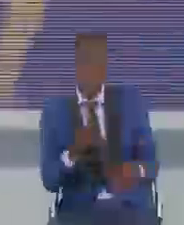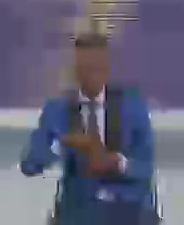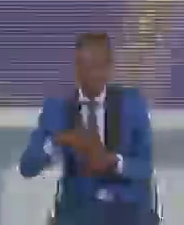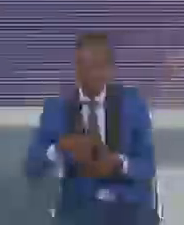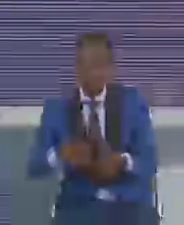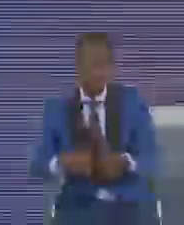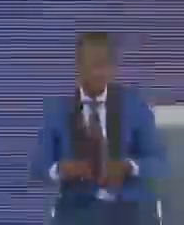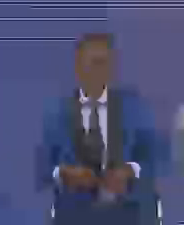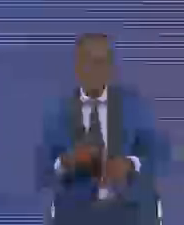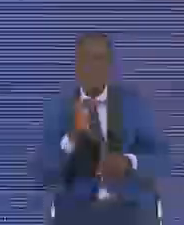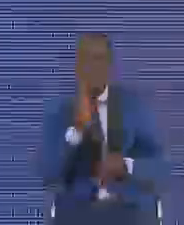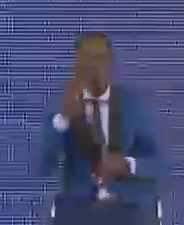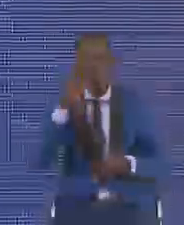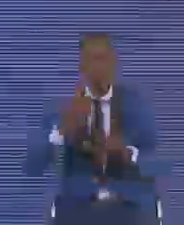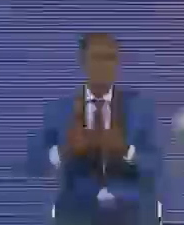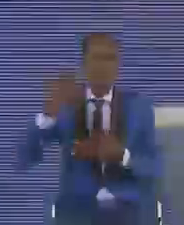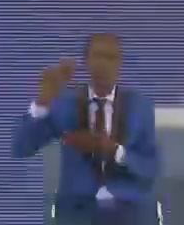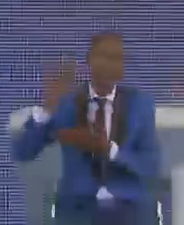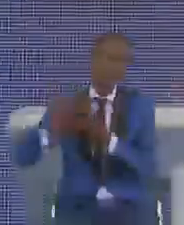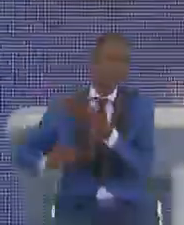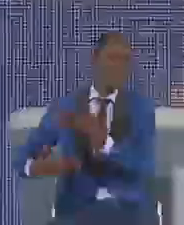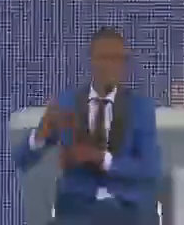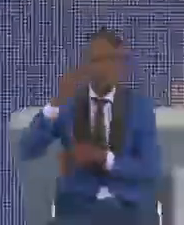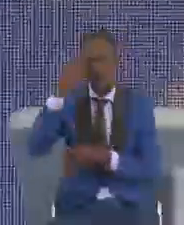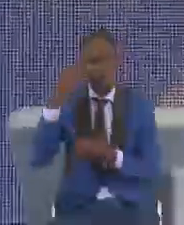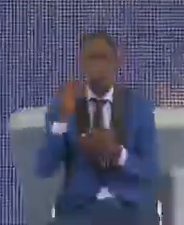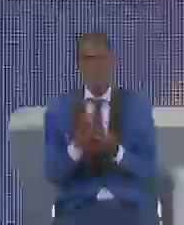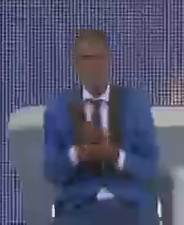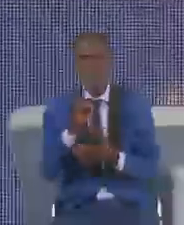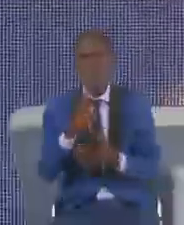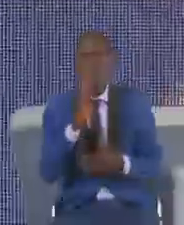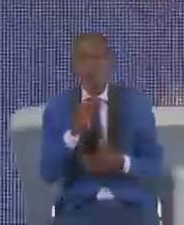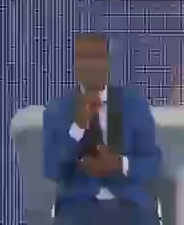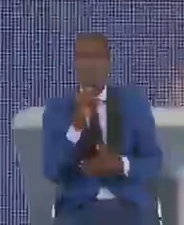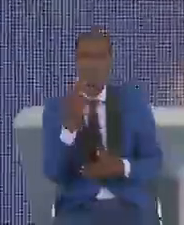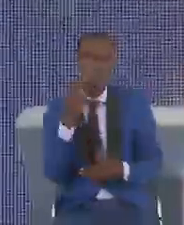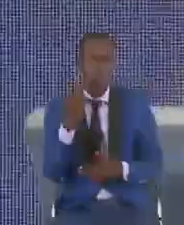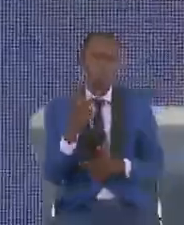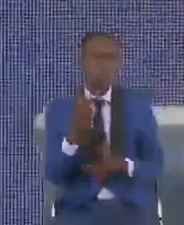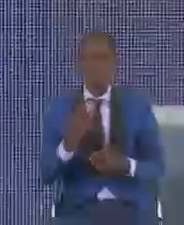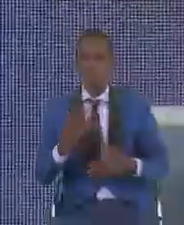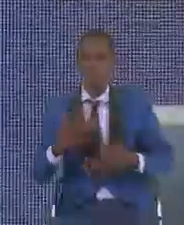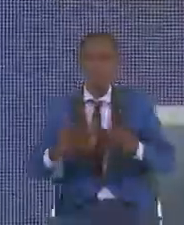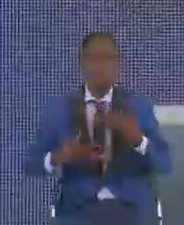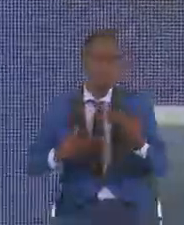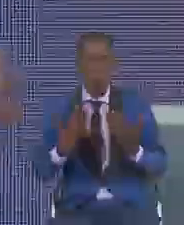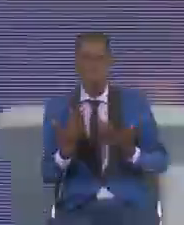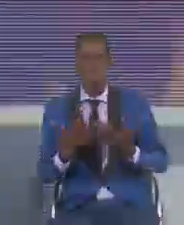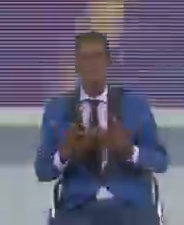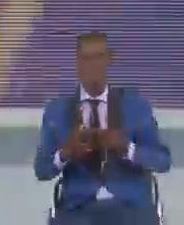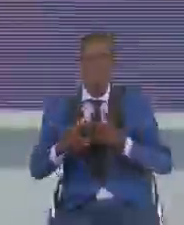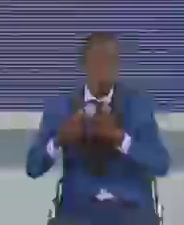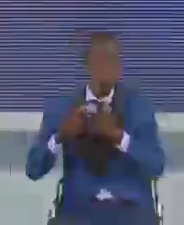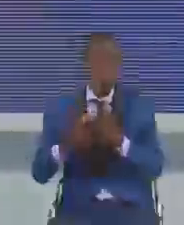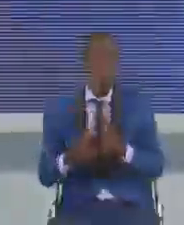And because of that, you are not seeing the excitement and the, rushing and everything. Keep